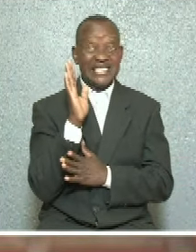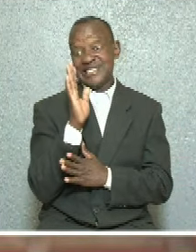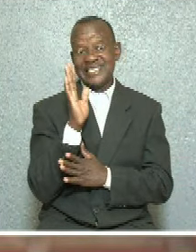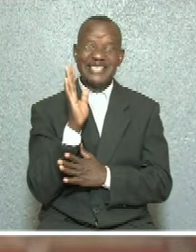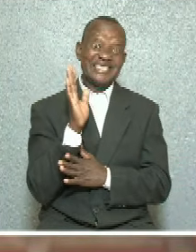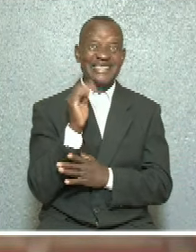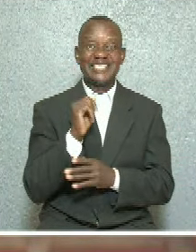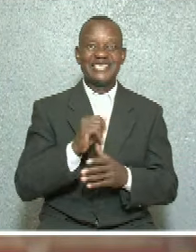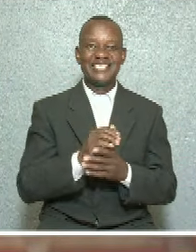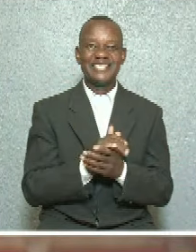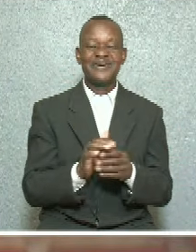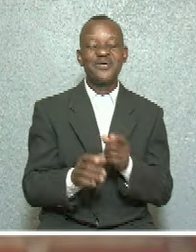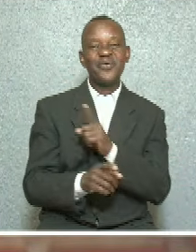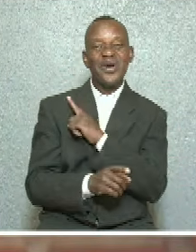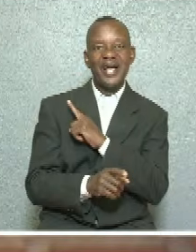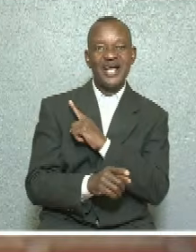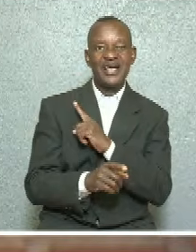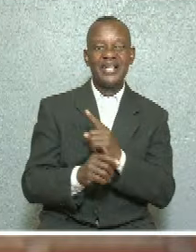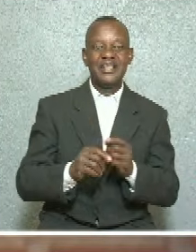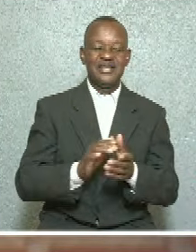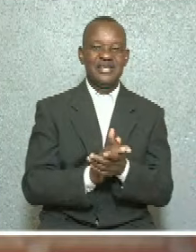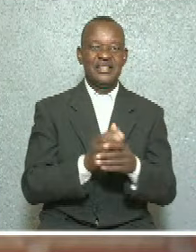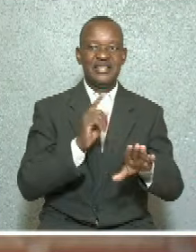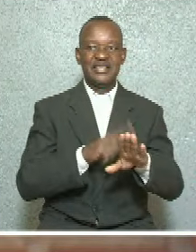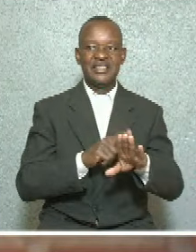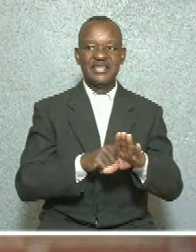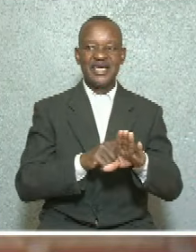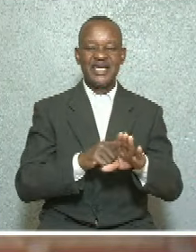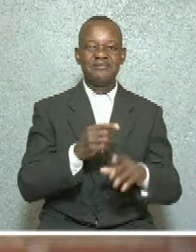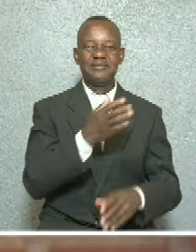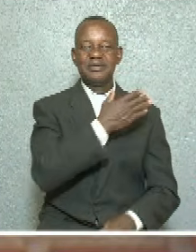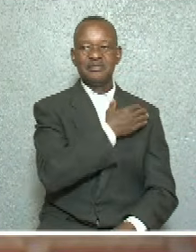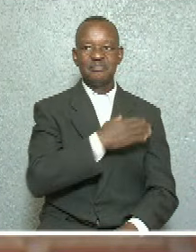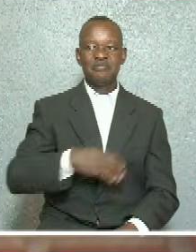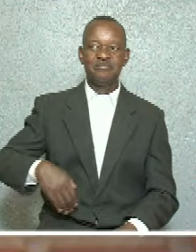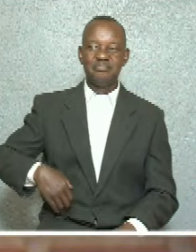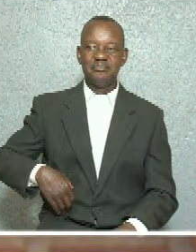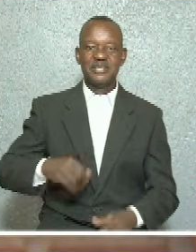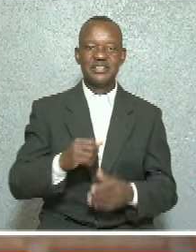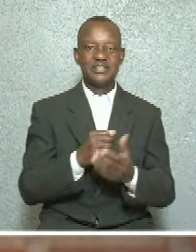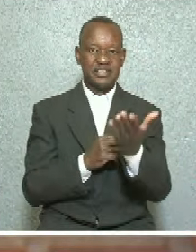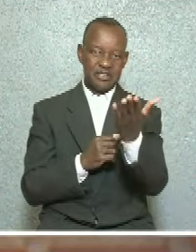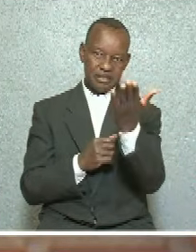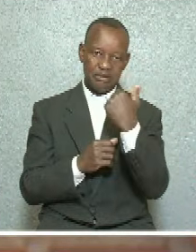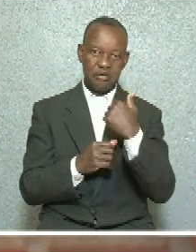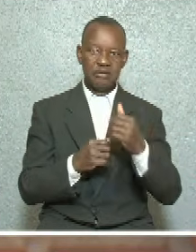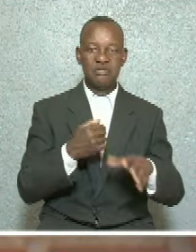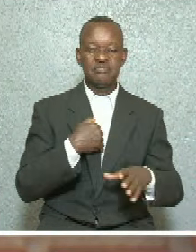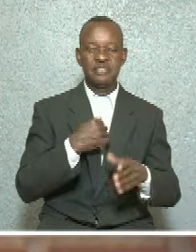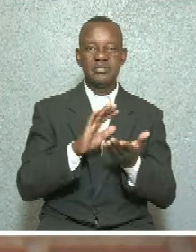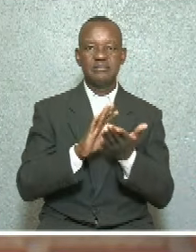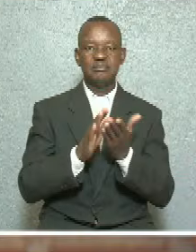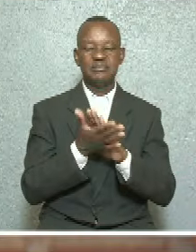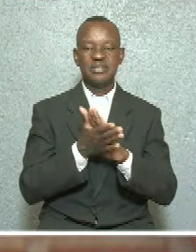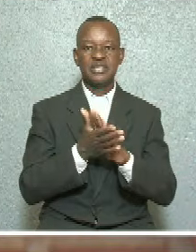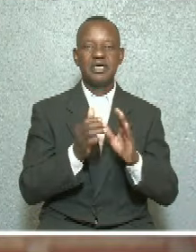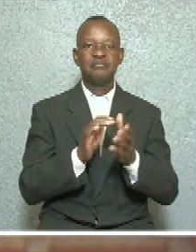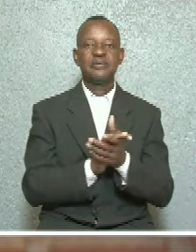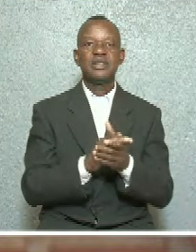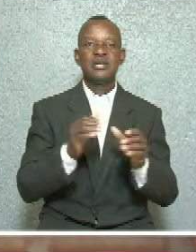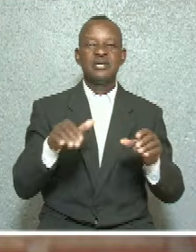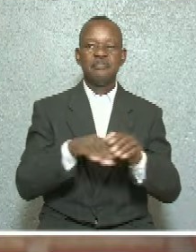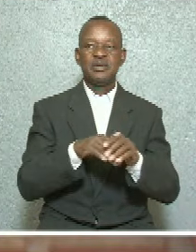time the president called and asked for me to become a member of parliament, it was like on a Friday, I was at